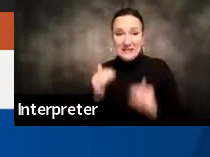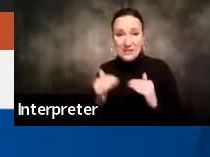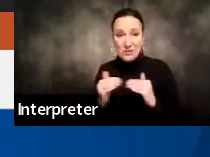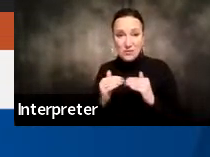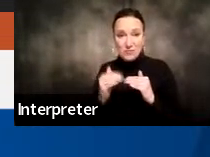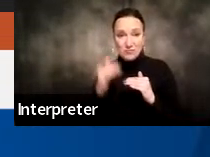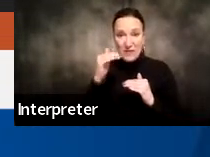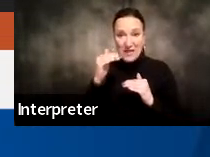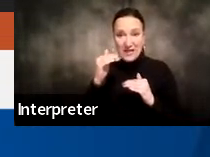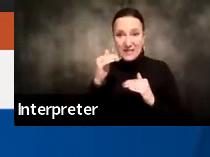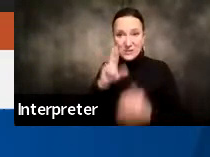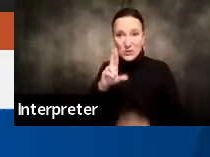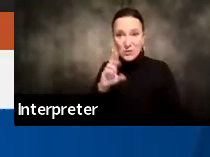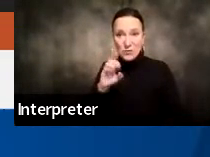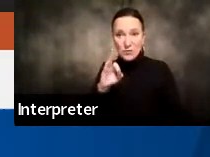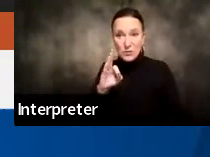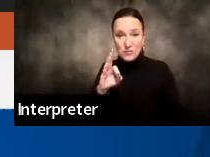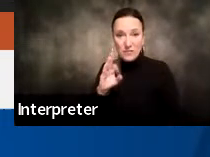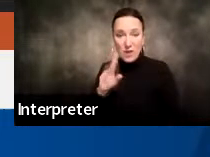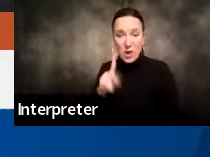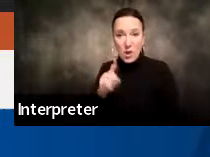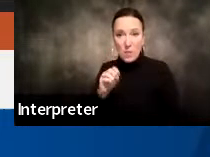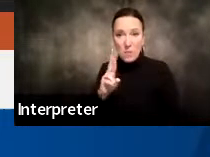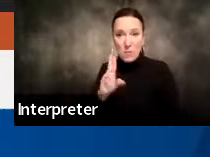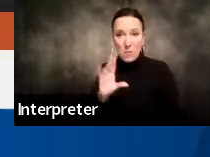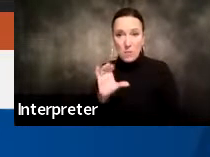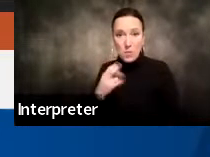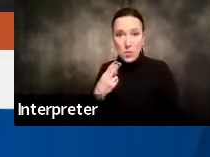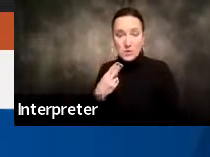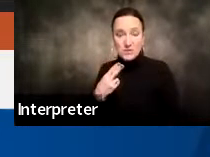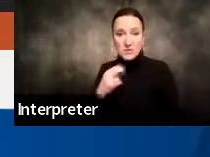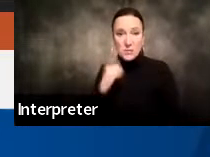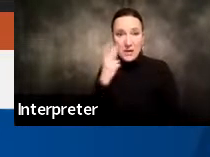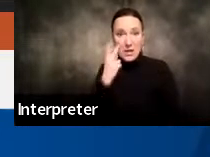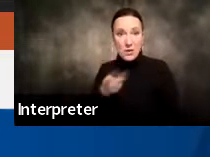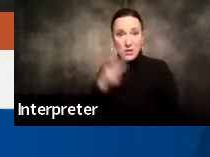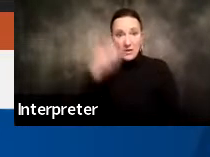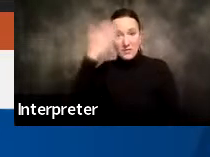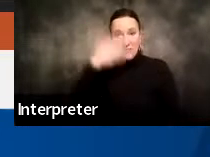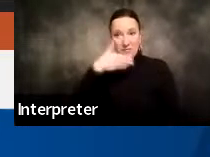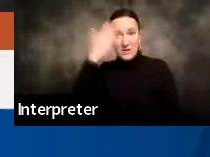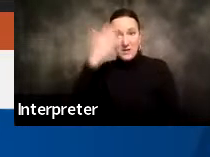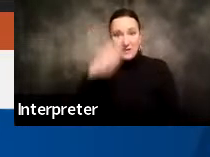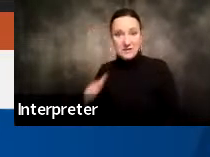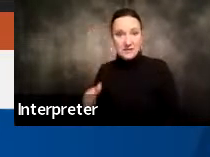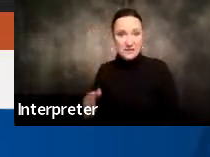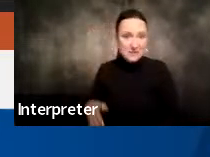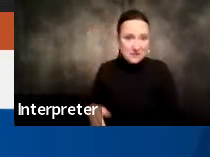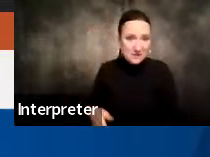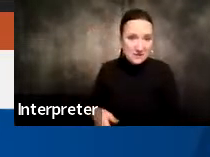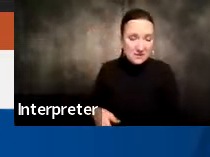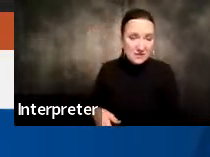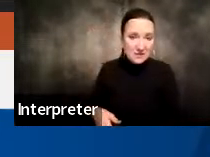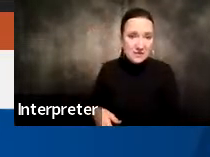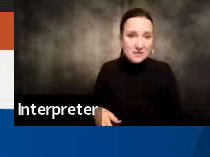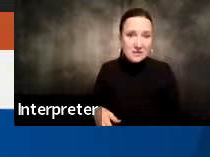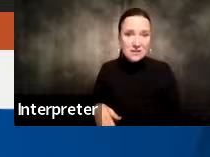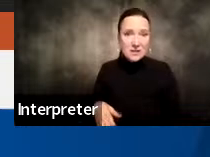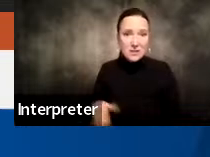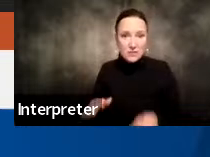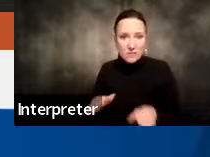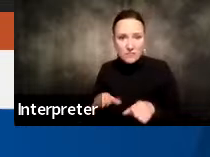the roof of the porch. But when I even look at the front and I look at the floor of the